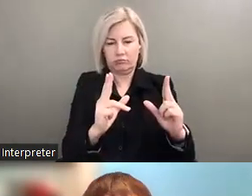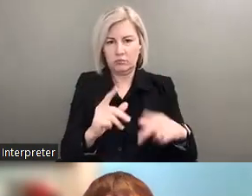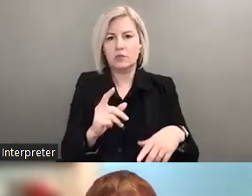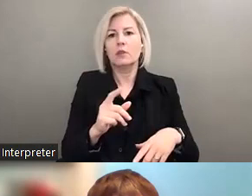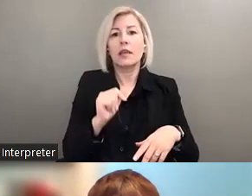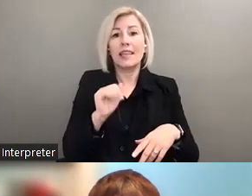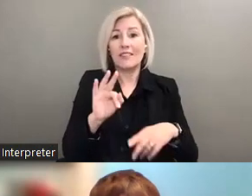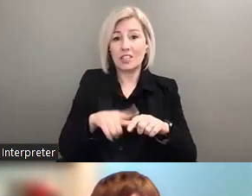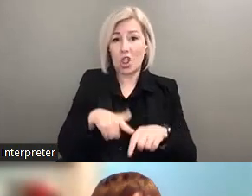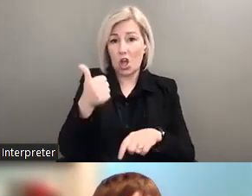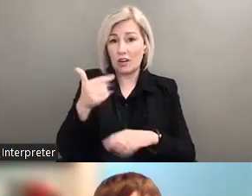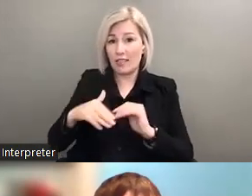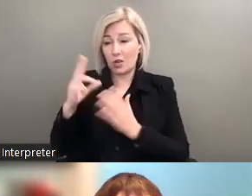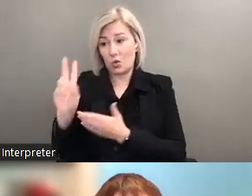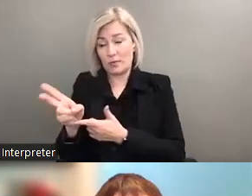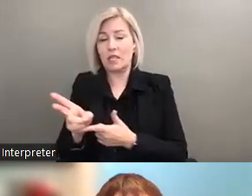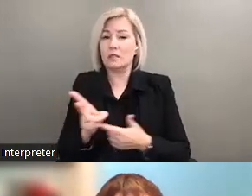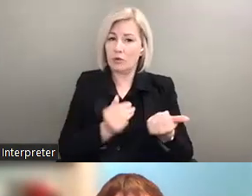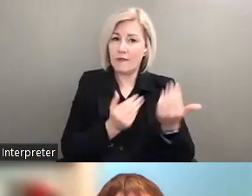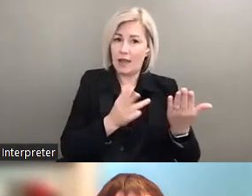is longer than 2 minutes.